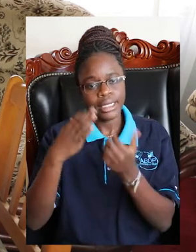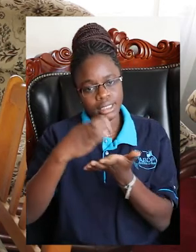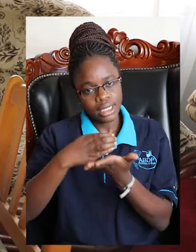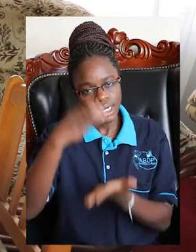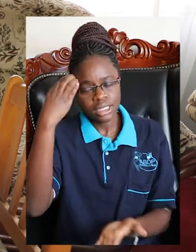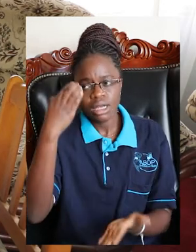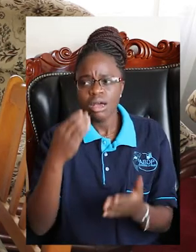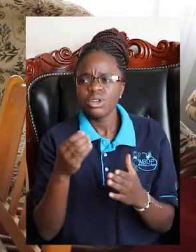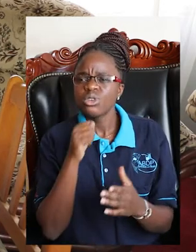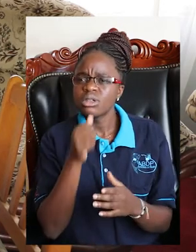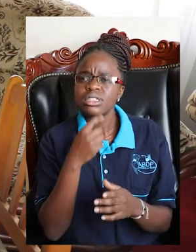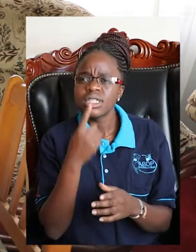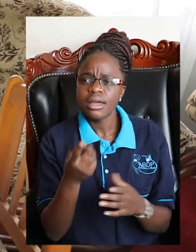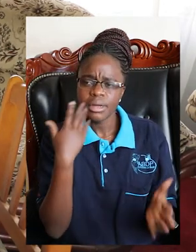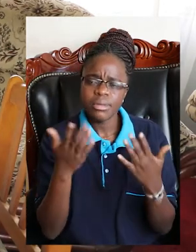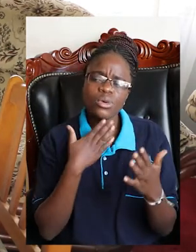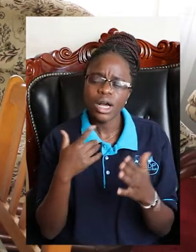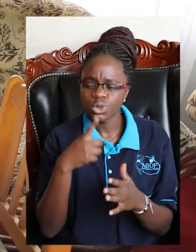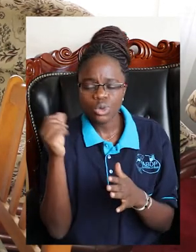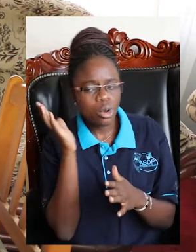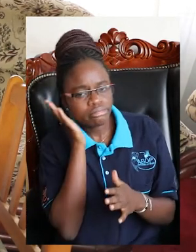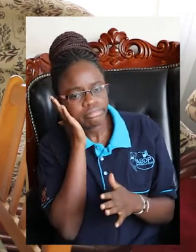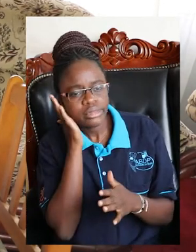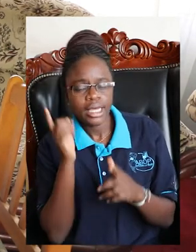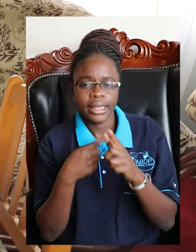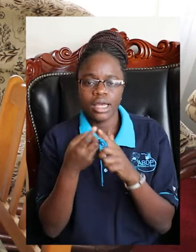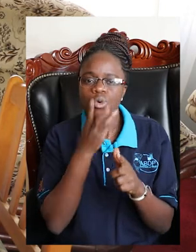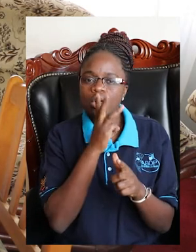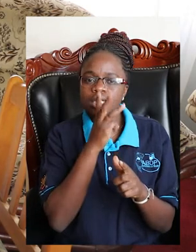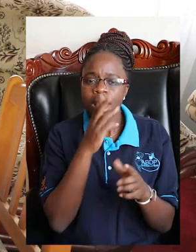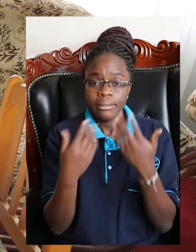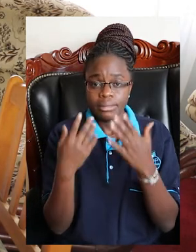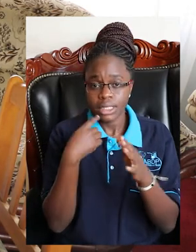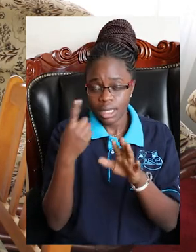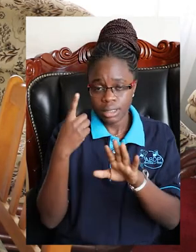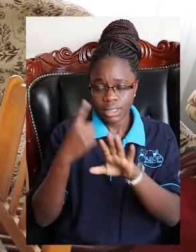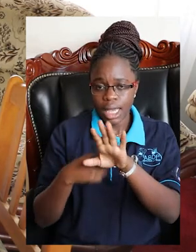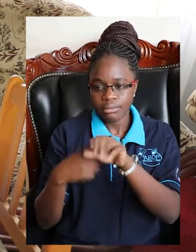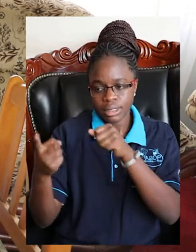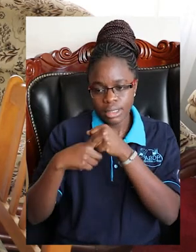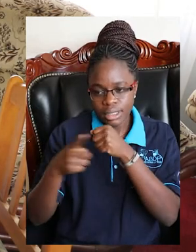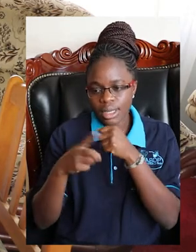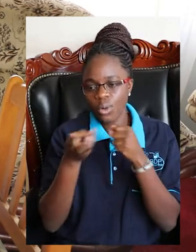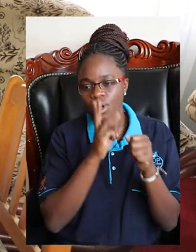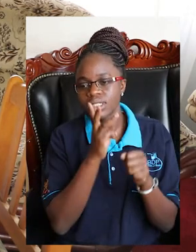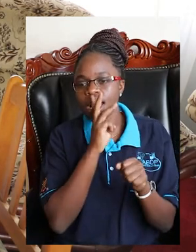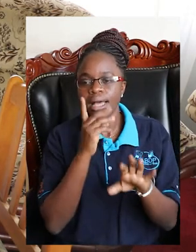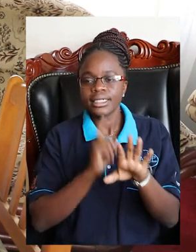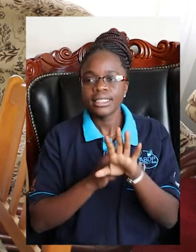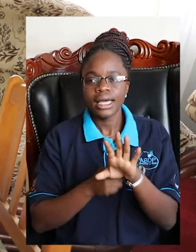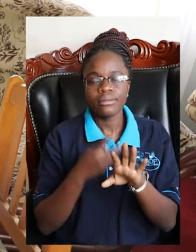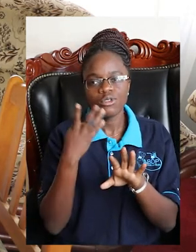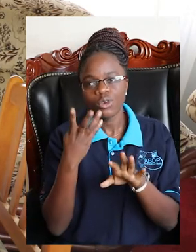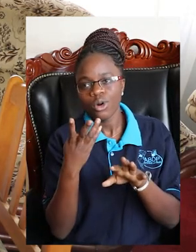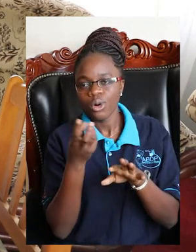your water when you're almost going to bed. We say you take your water from morning to at least 6 o'clock, it is okay. So that you don't have to have problems. For the ones who